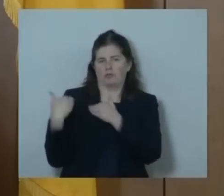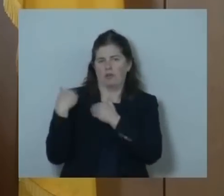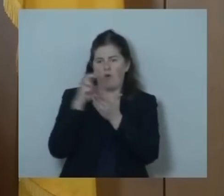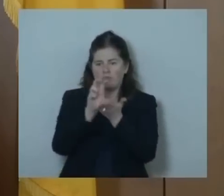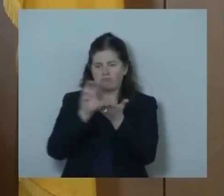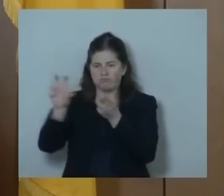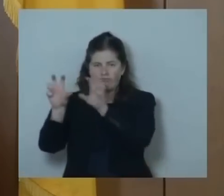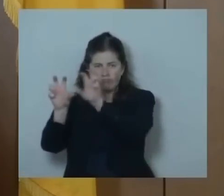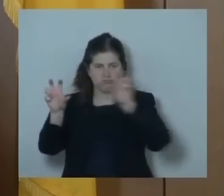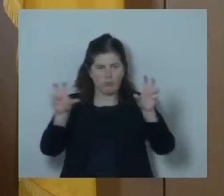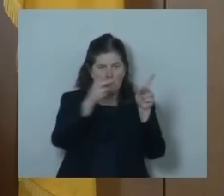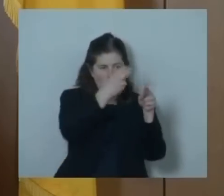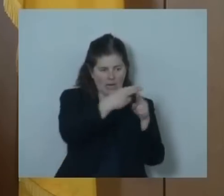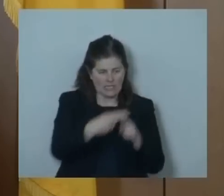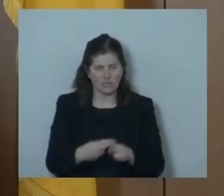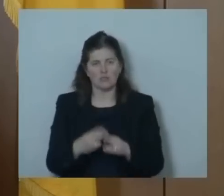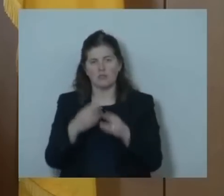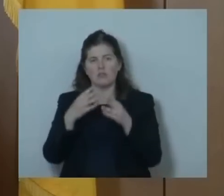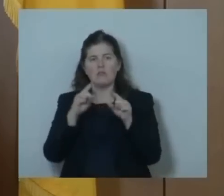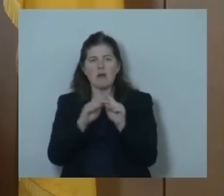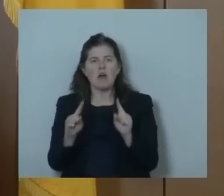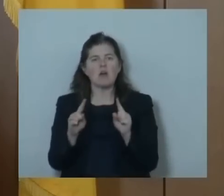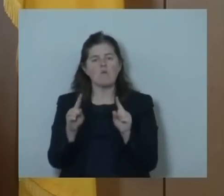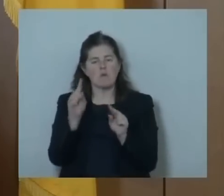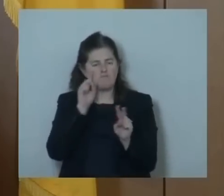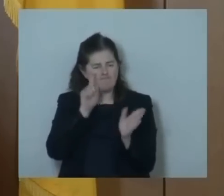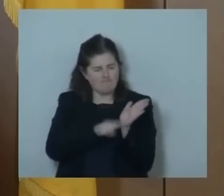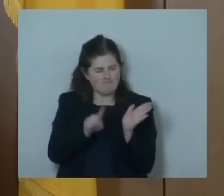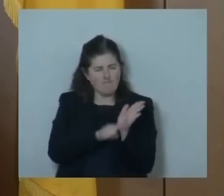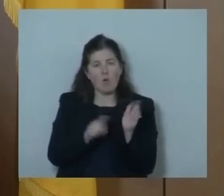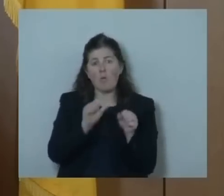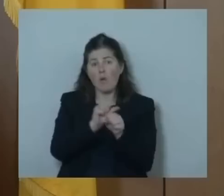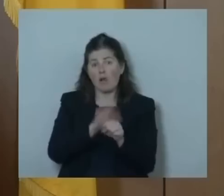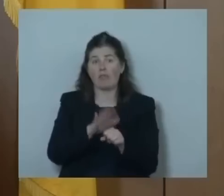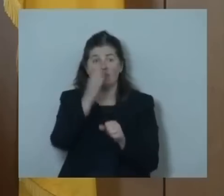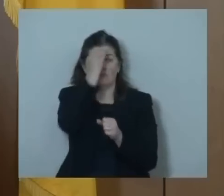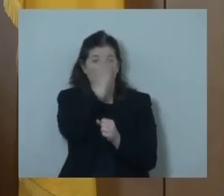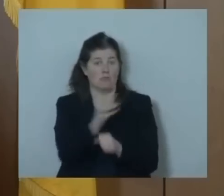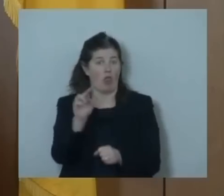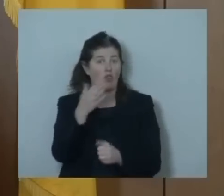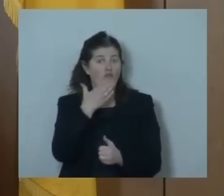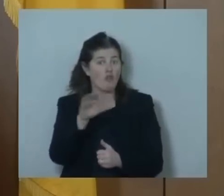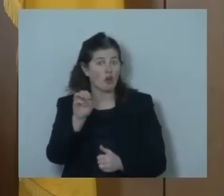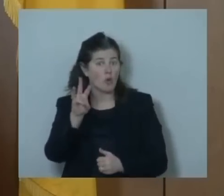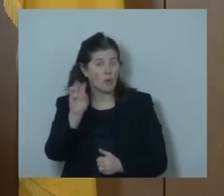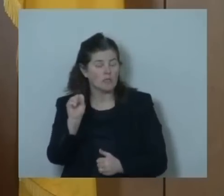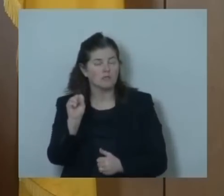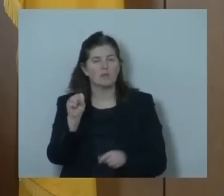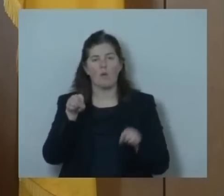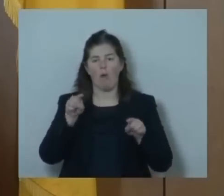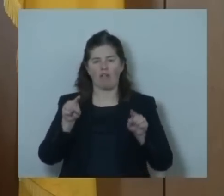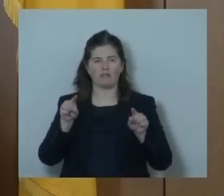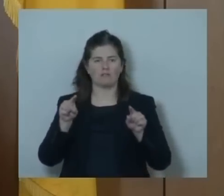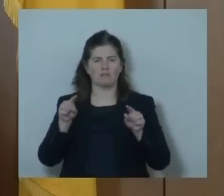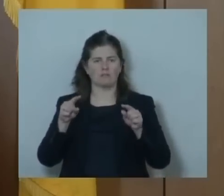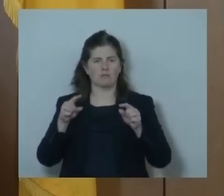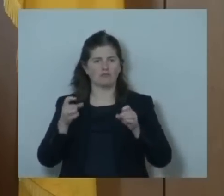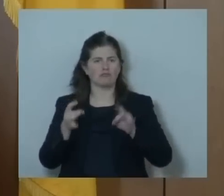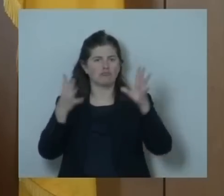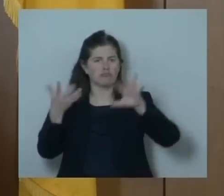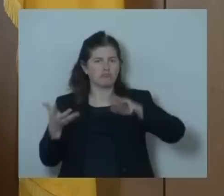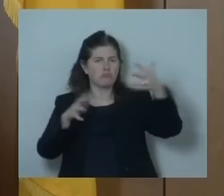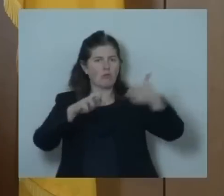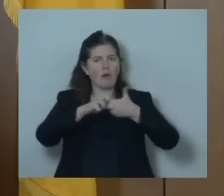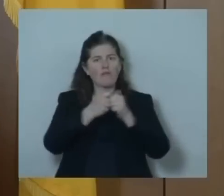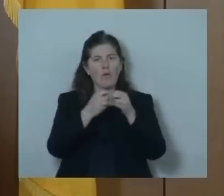significant recommendations to leaders. But we're already working on it. Good news is, while this is problematic for economic